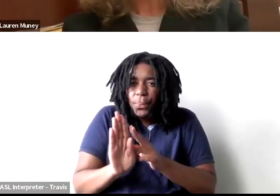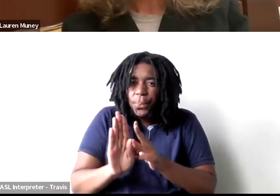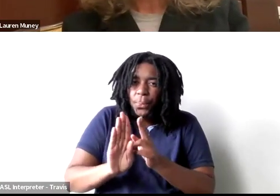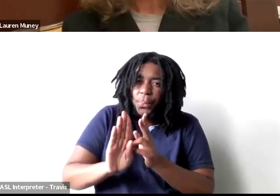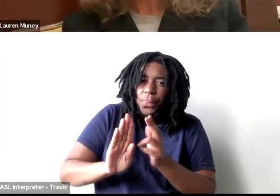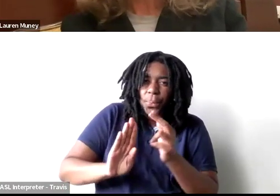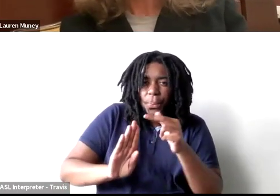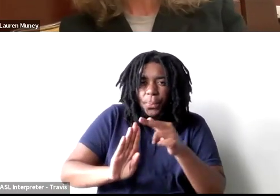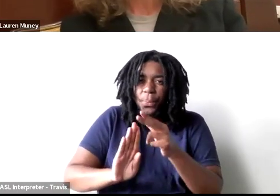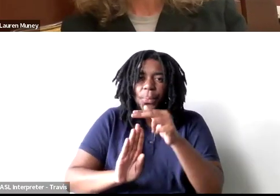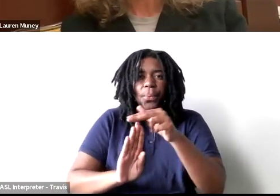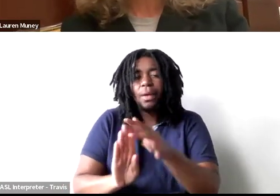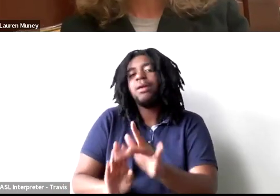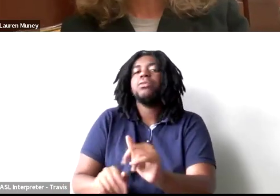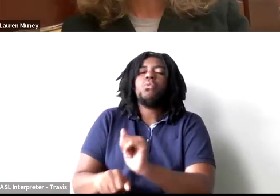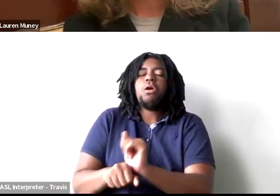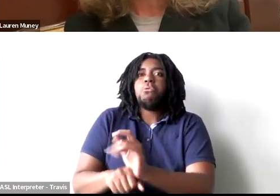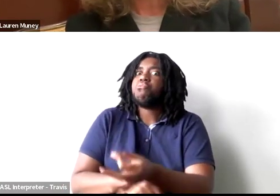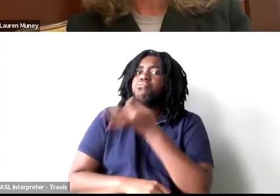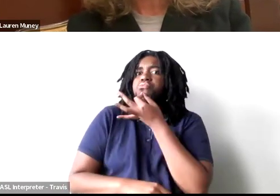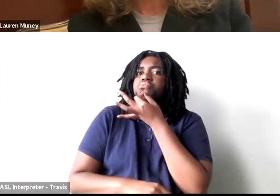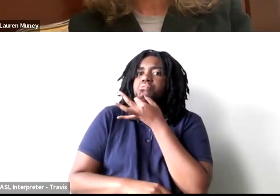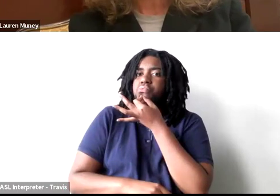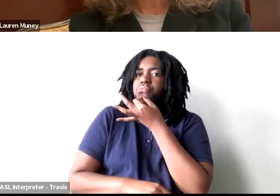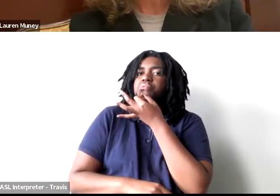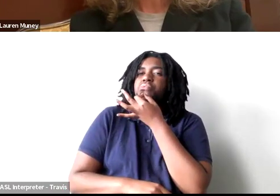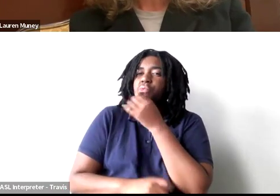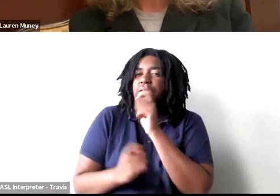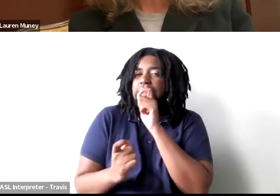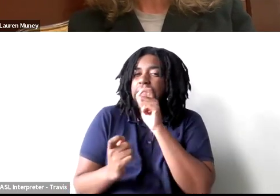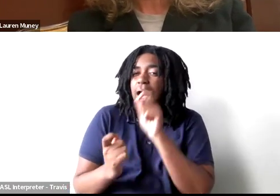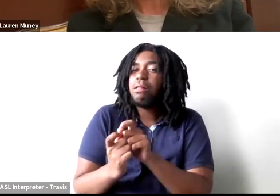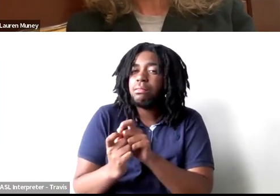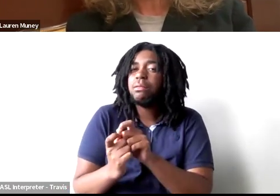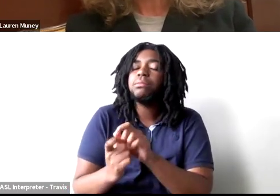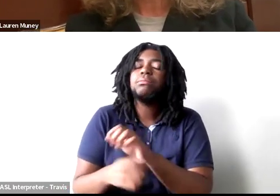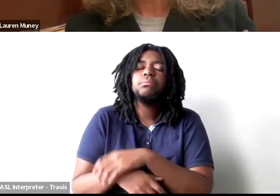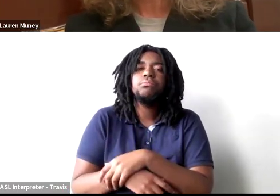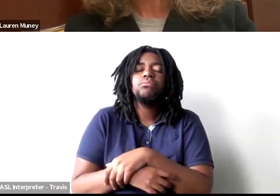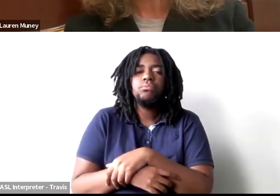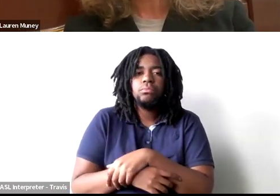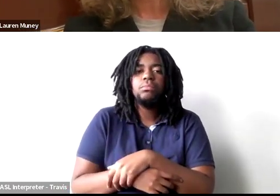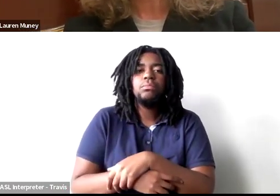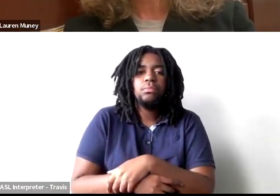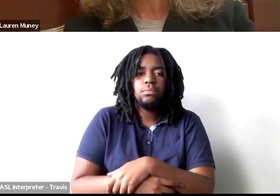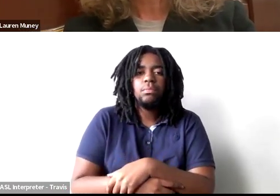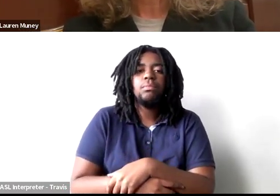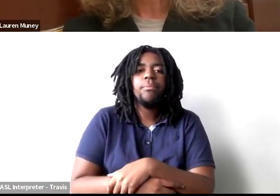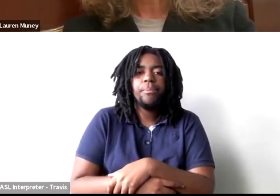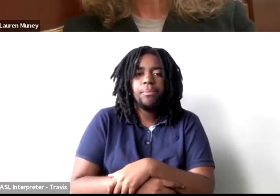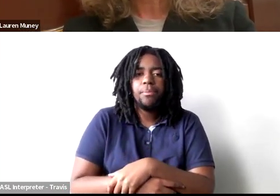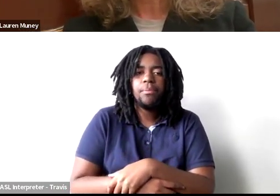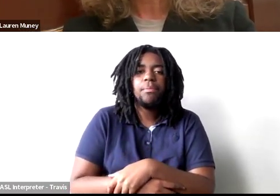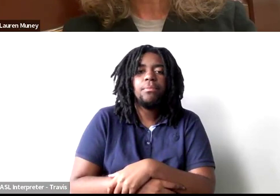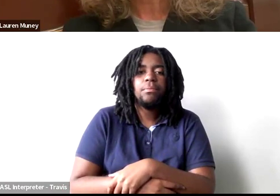curves, his work was astounding how detailed he could get it. So perhaps I could say